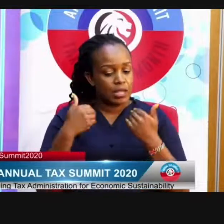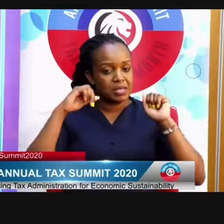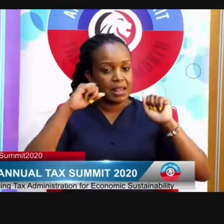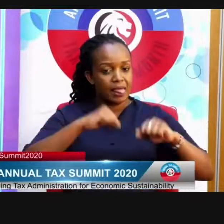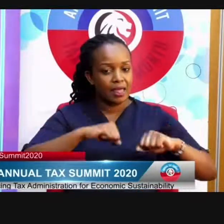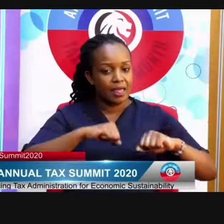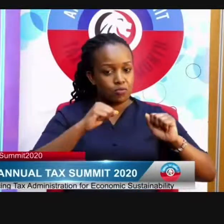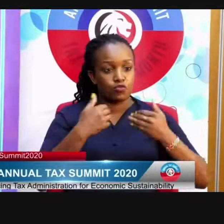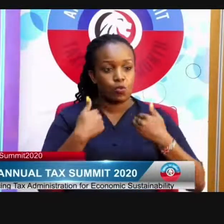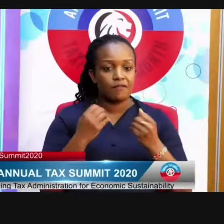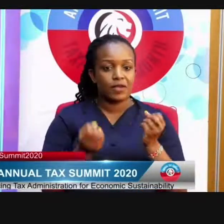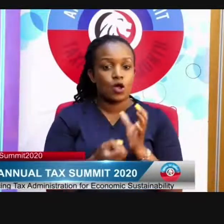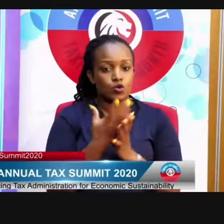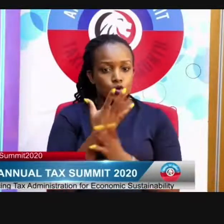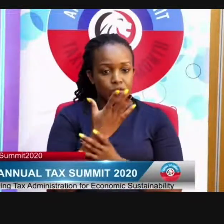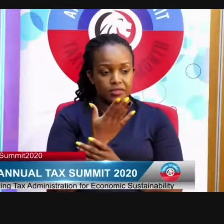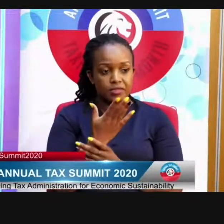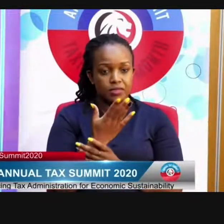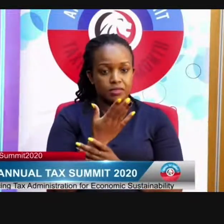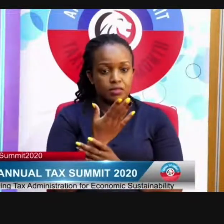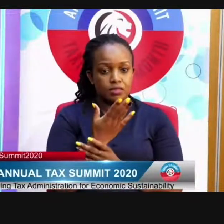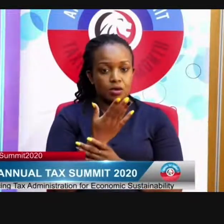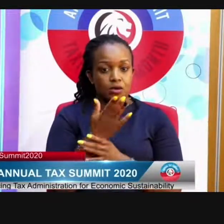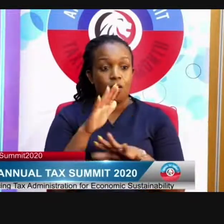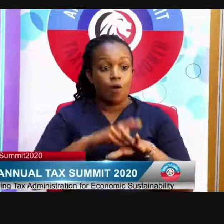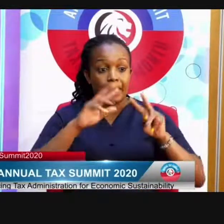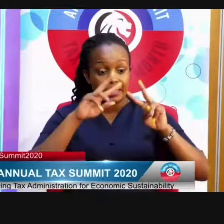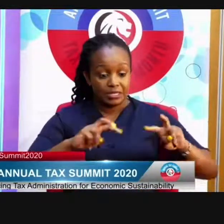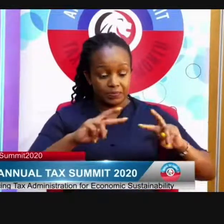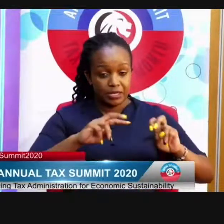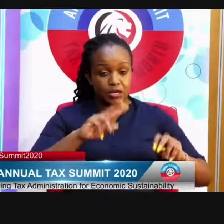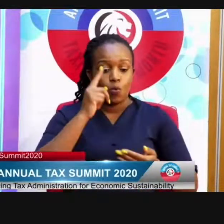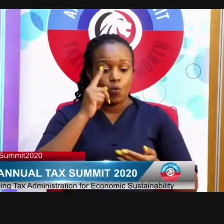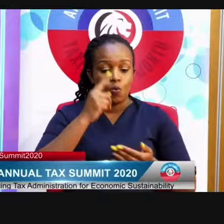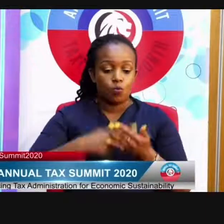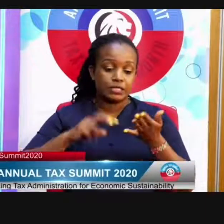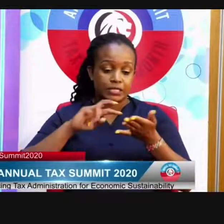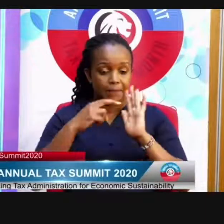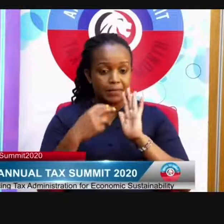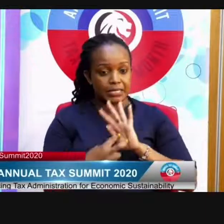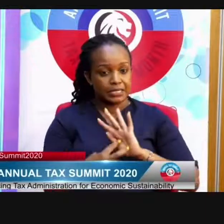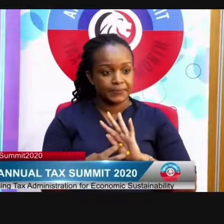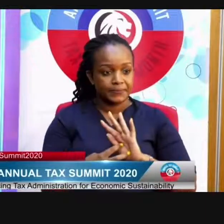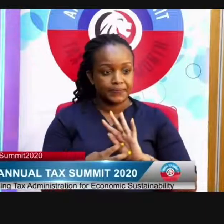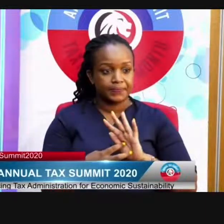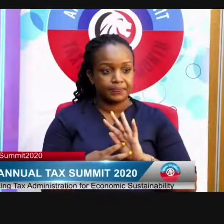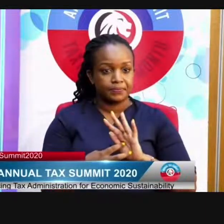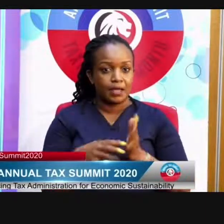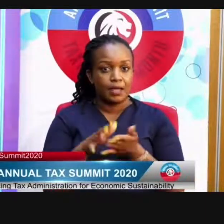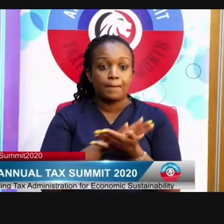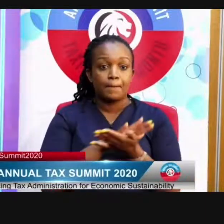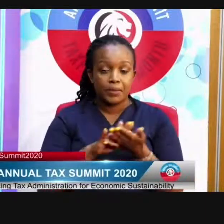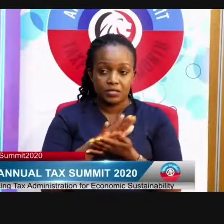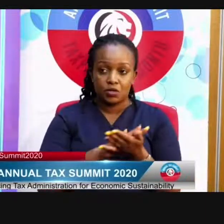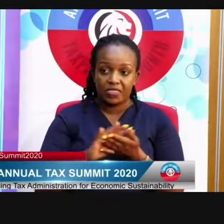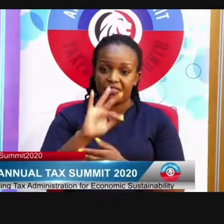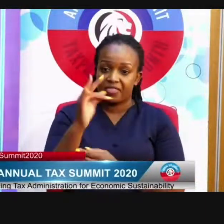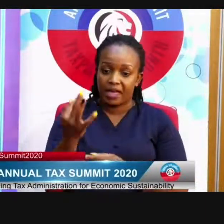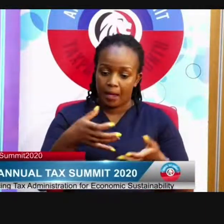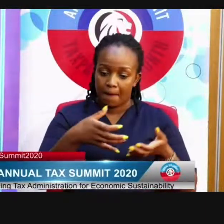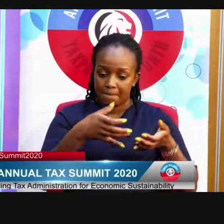of auto assessments. So what that means is that based on the third-party data that we've been able to